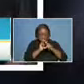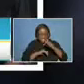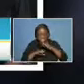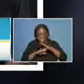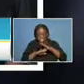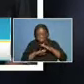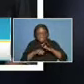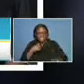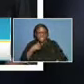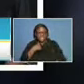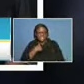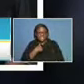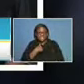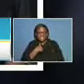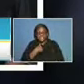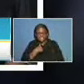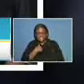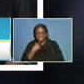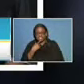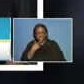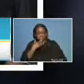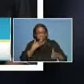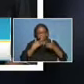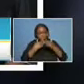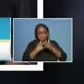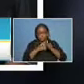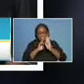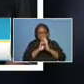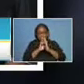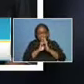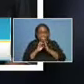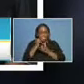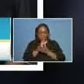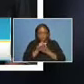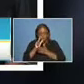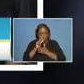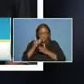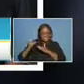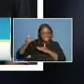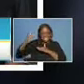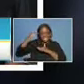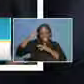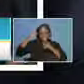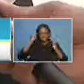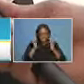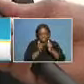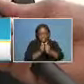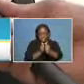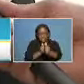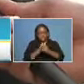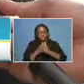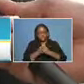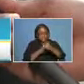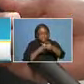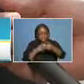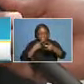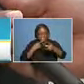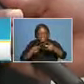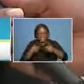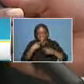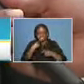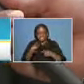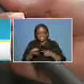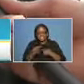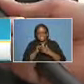And he set a standard, he set a bar that was so high for all those who came afterwards. And of course, he later went on to serve